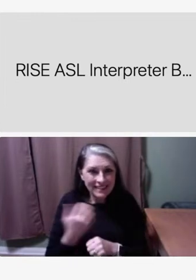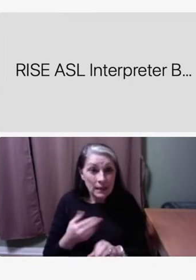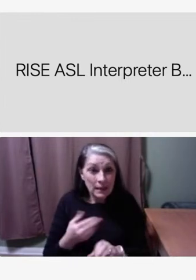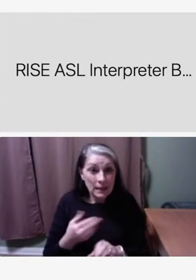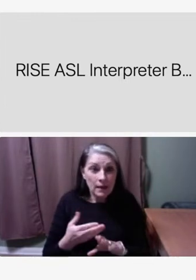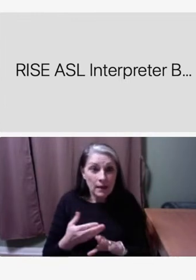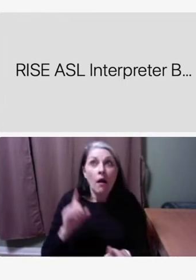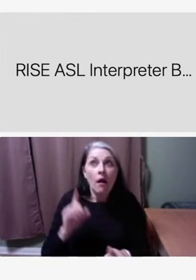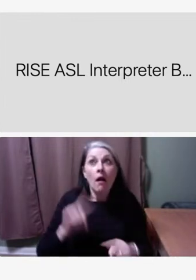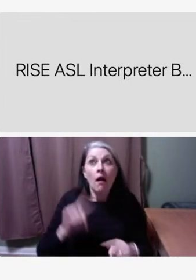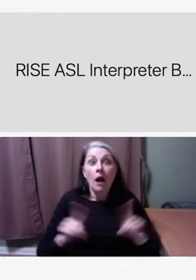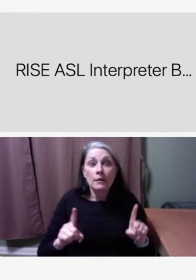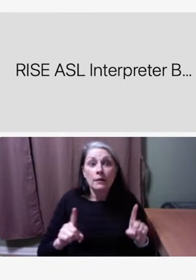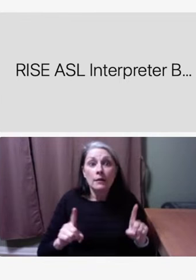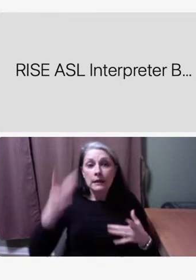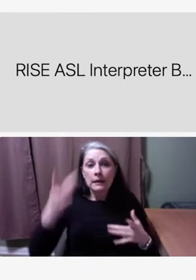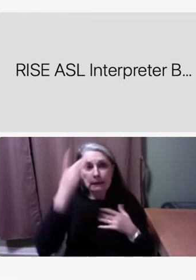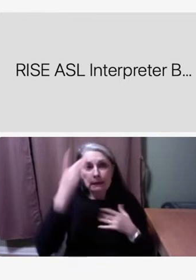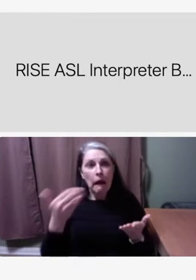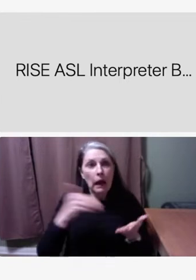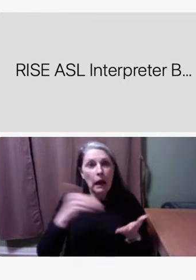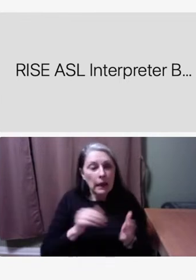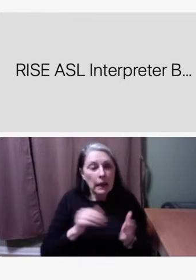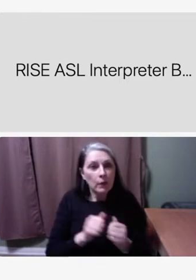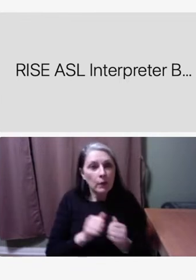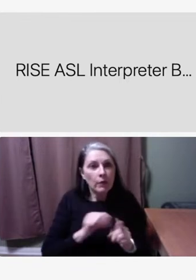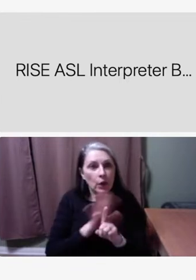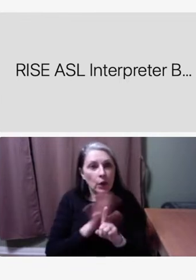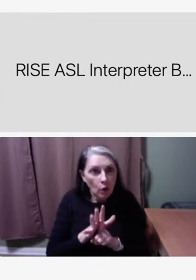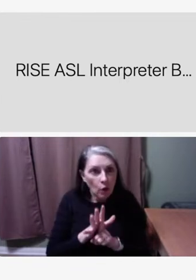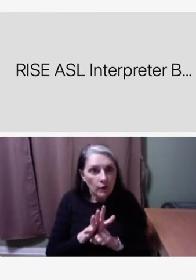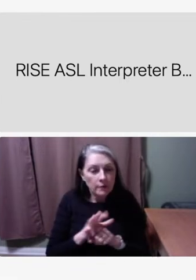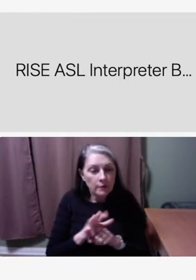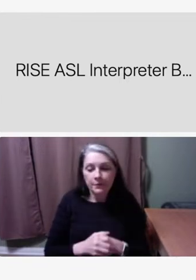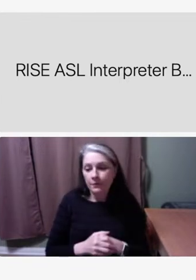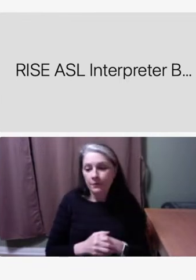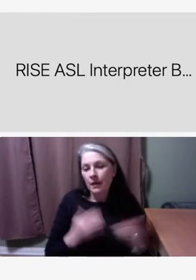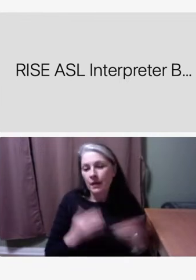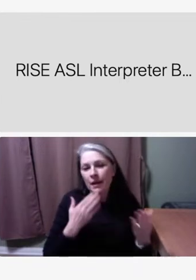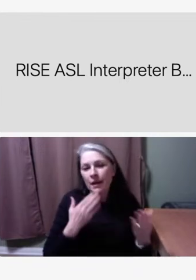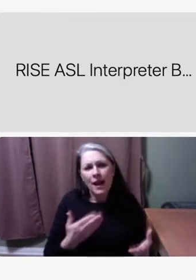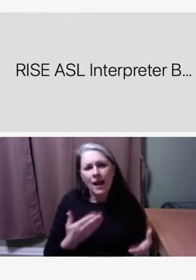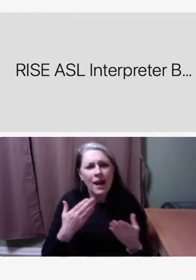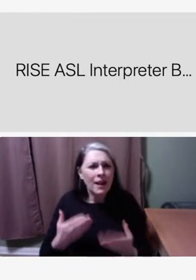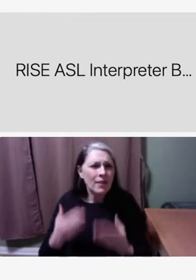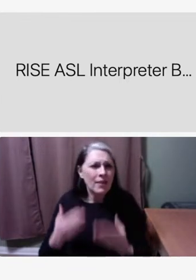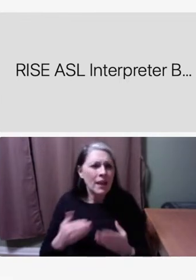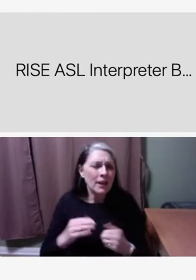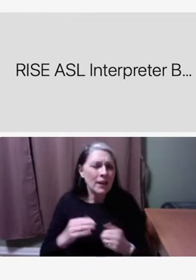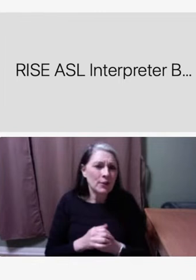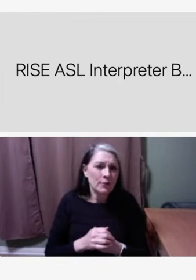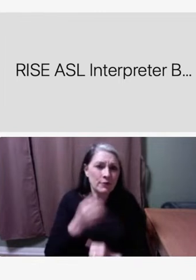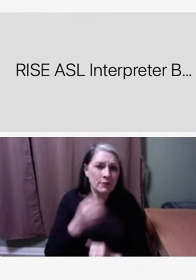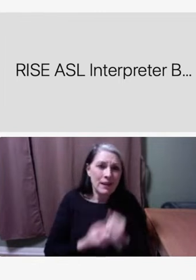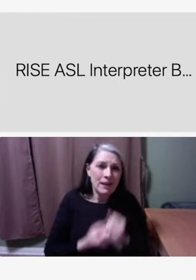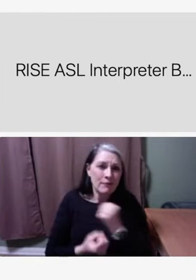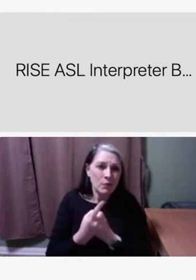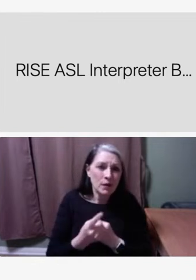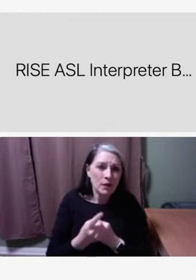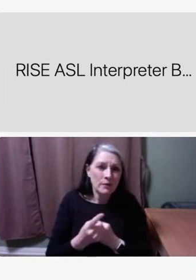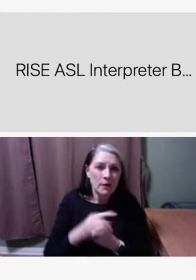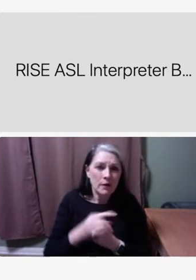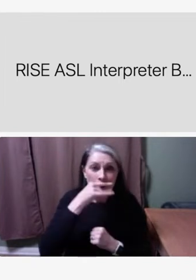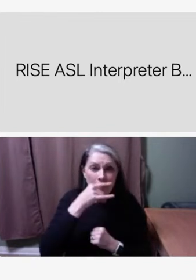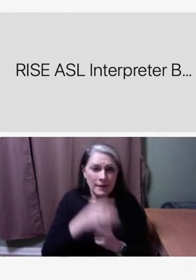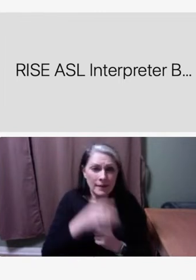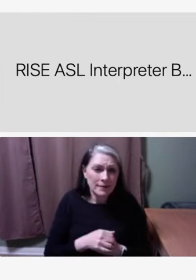So it's really exciting, and I just thank you for all the hard work that goes into to reaching each and every one of our kids. Let's see, I